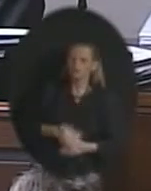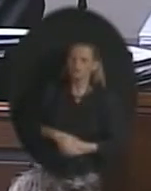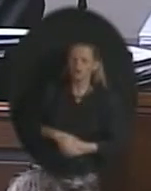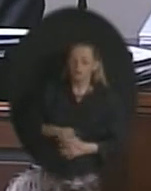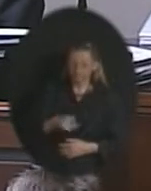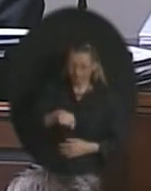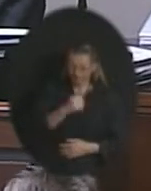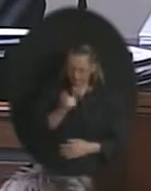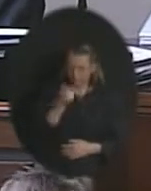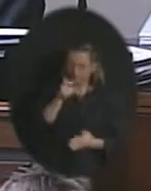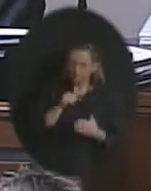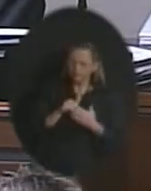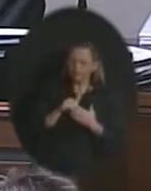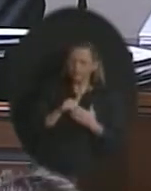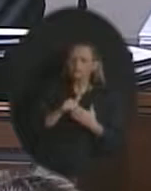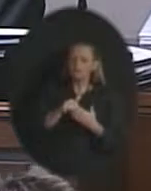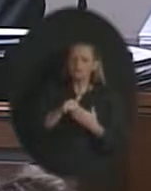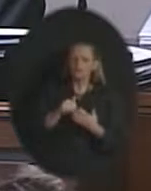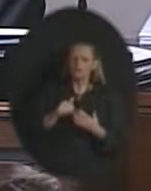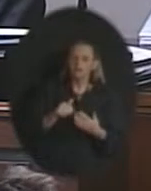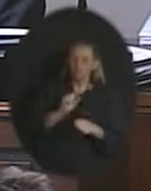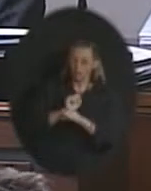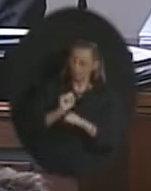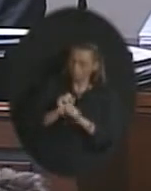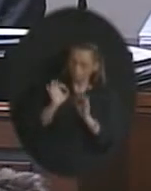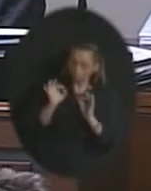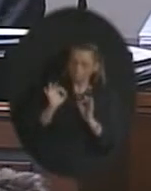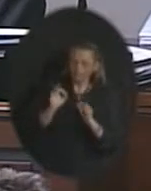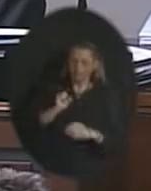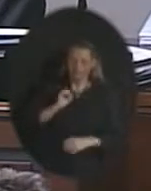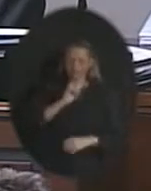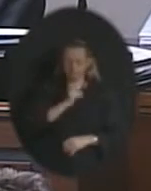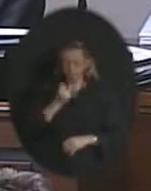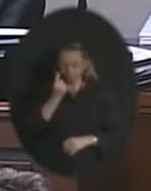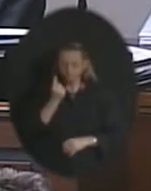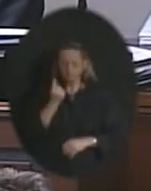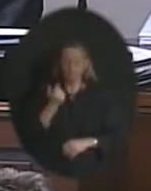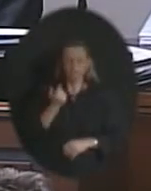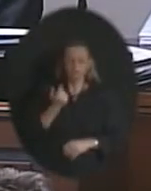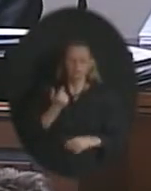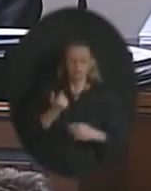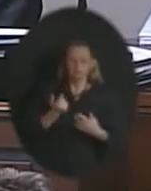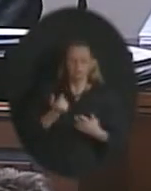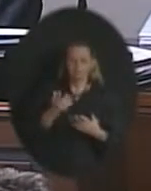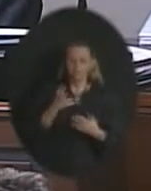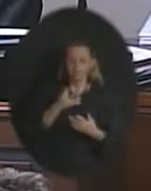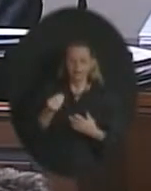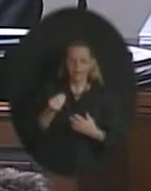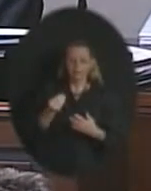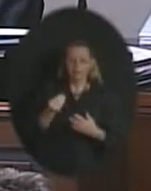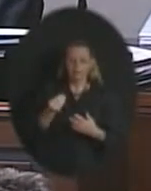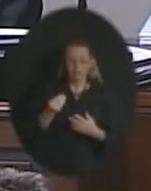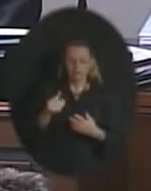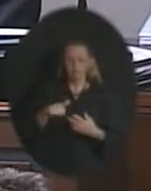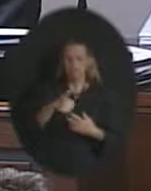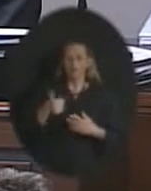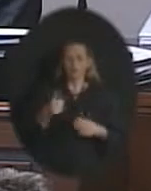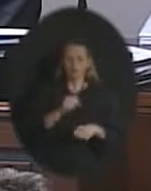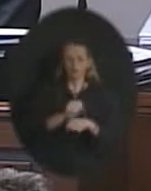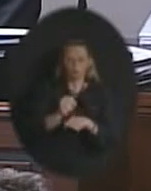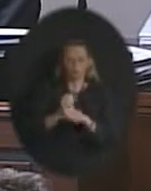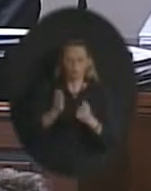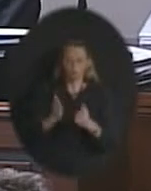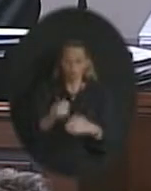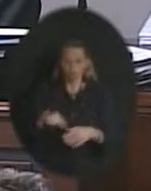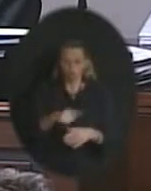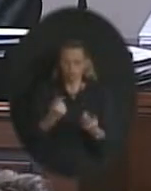great. The staff with Denise, they get people back when they need to. And the folks, your employees out there, trying